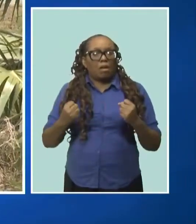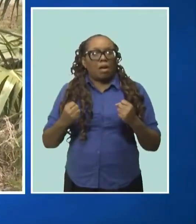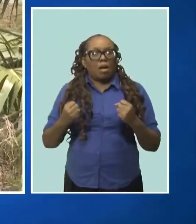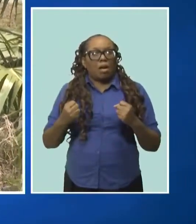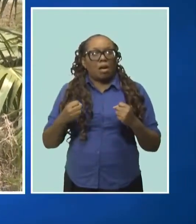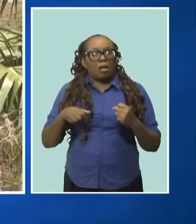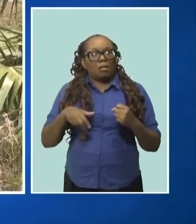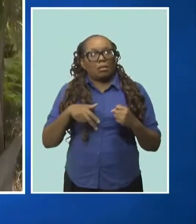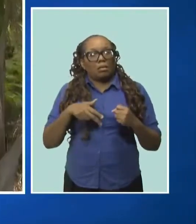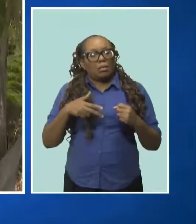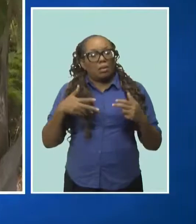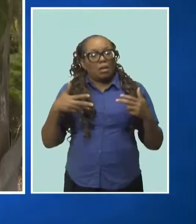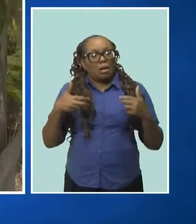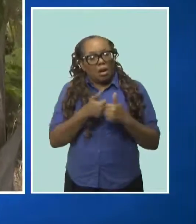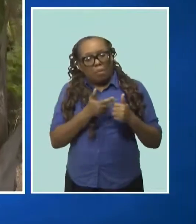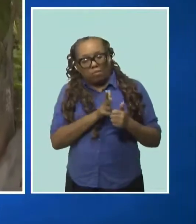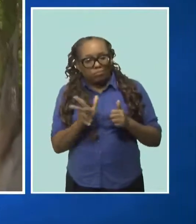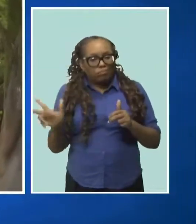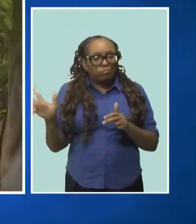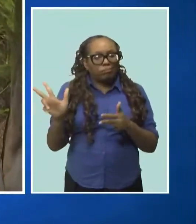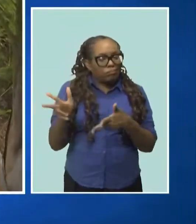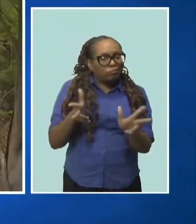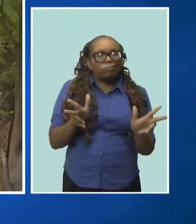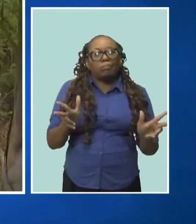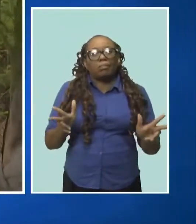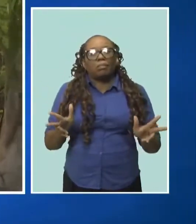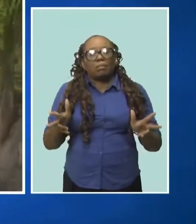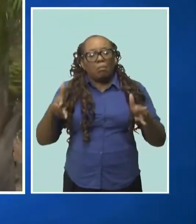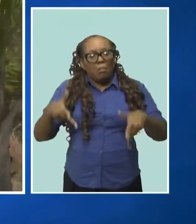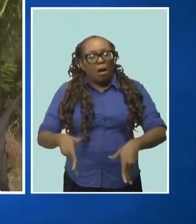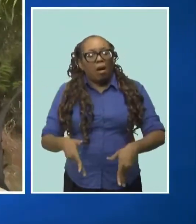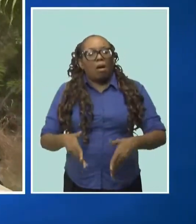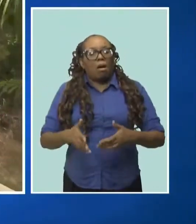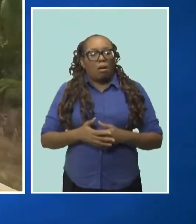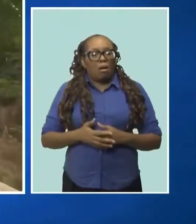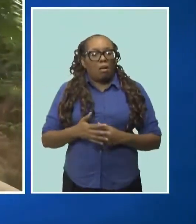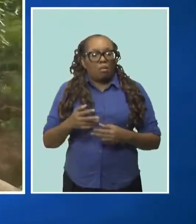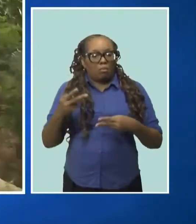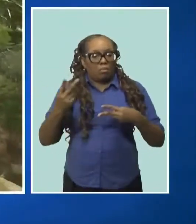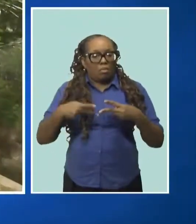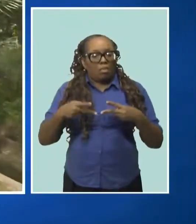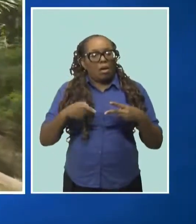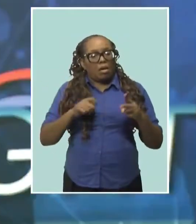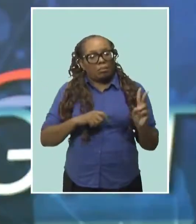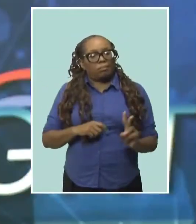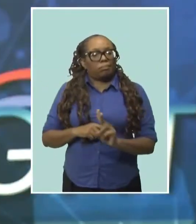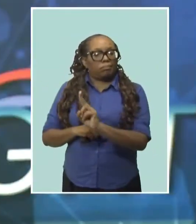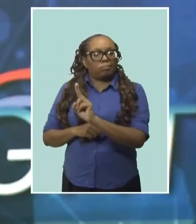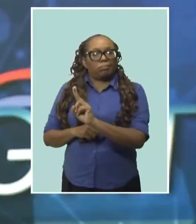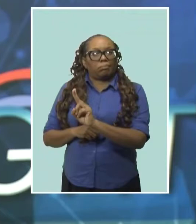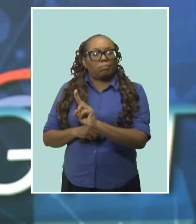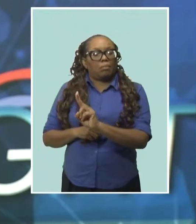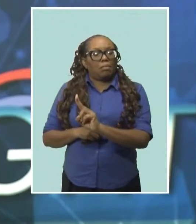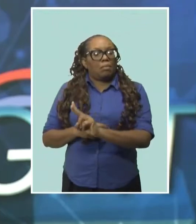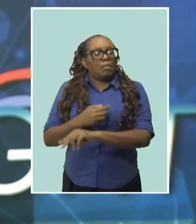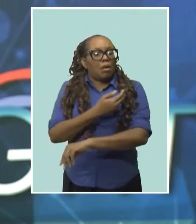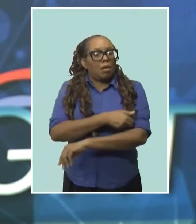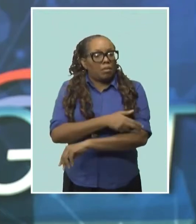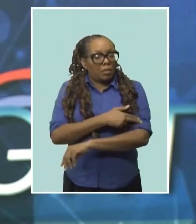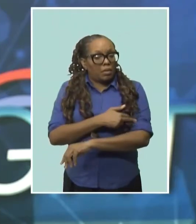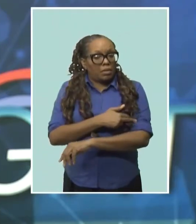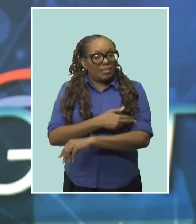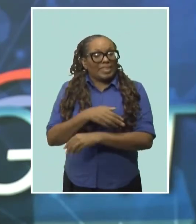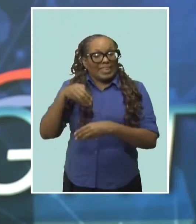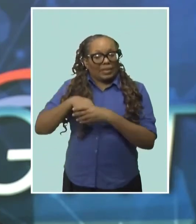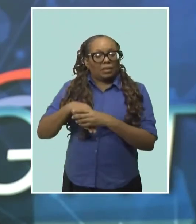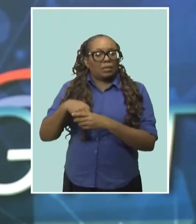and ending up in the ditch. Officials say both Bostic and Joseph were taken to the hospital by ambulance complaining of injuries.